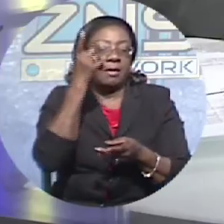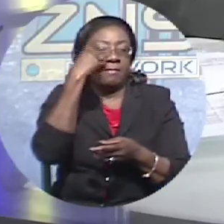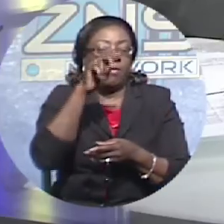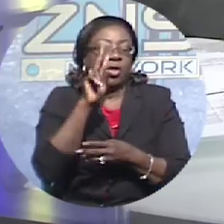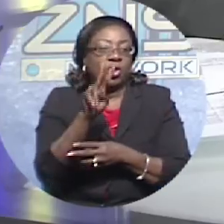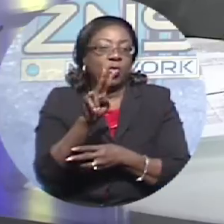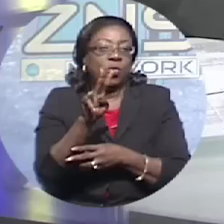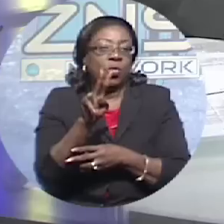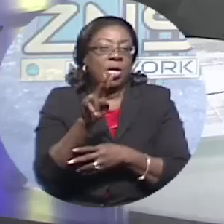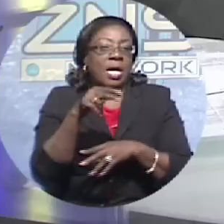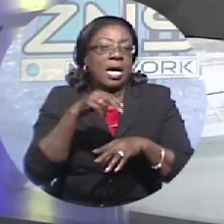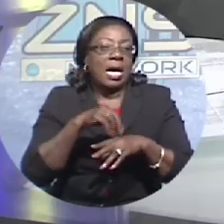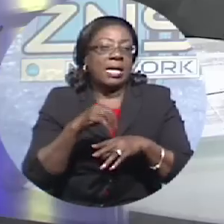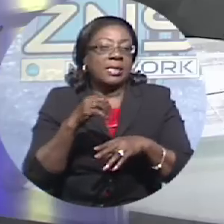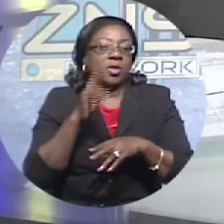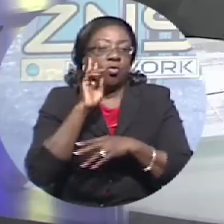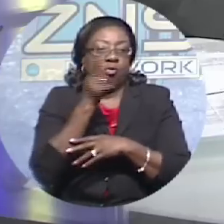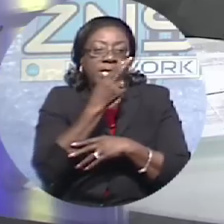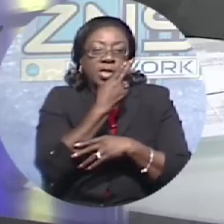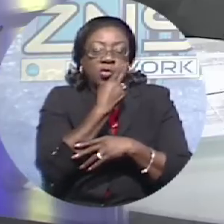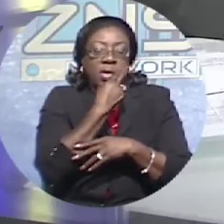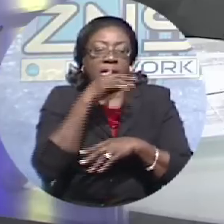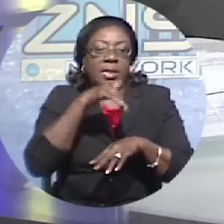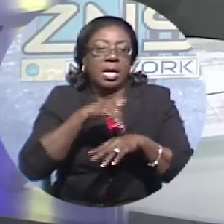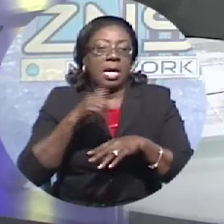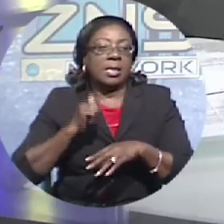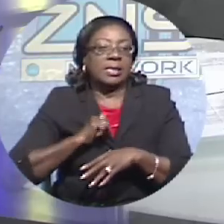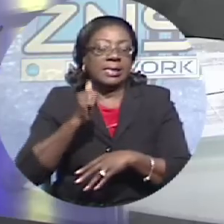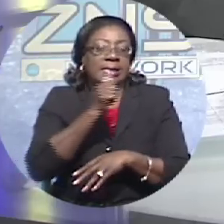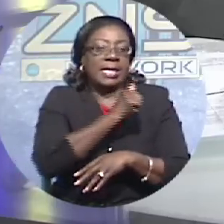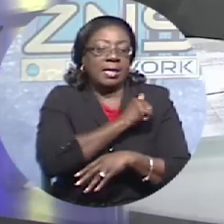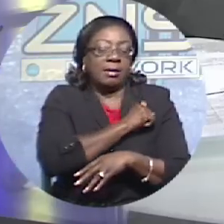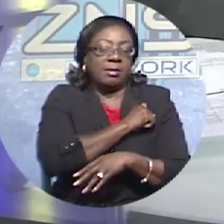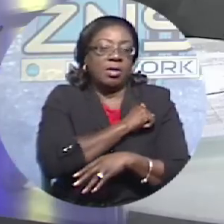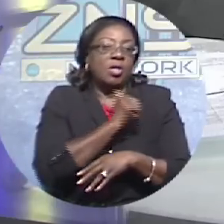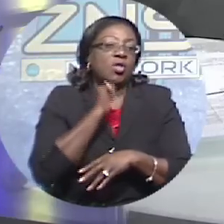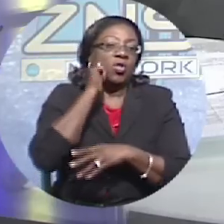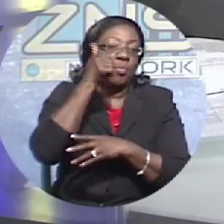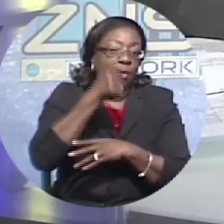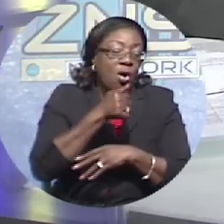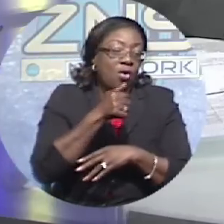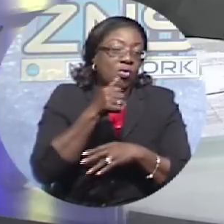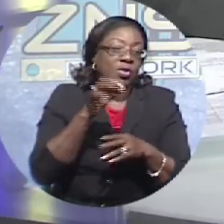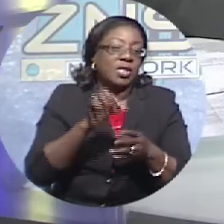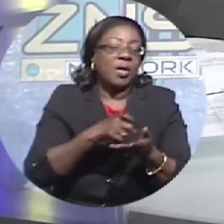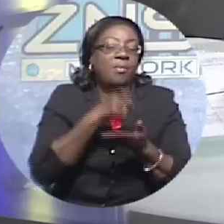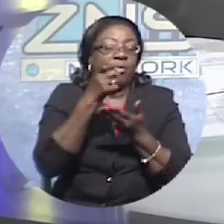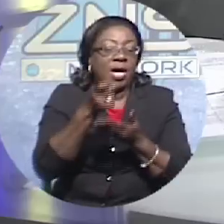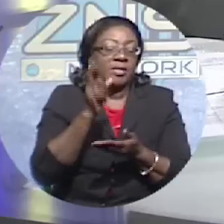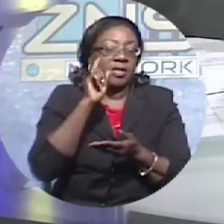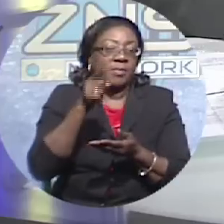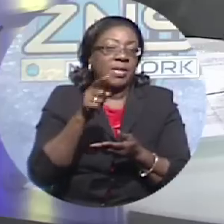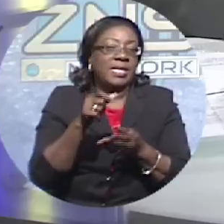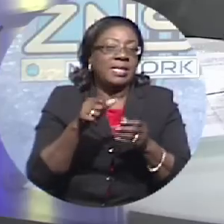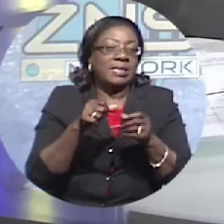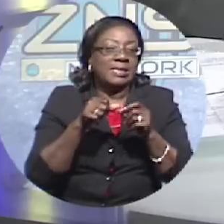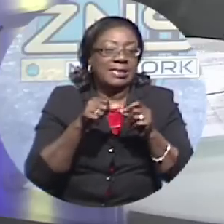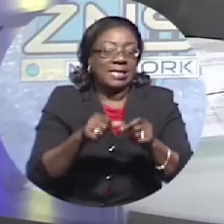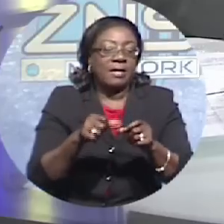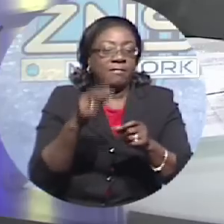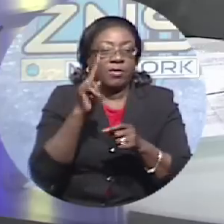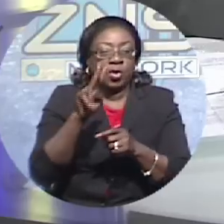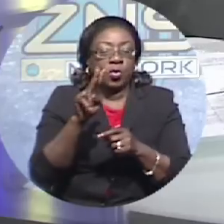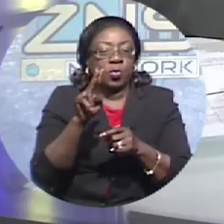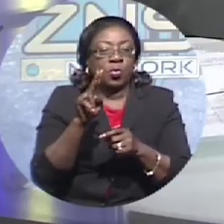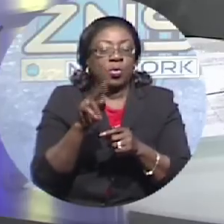the Seafire restaurant, the Seafire Steakhouse. Tomorrow's prize will be a stay for two at the Royal Towers. And of course, we'll be